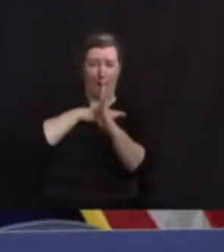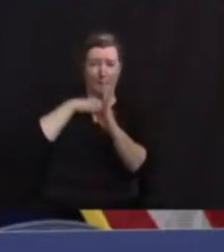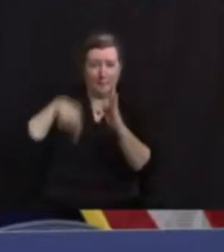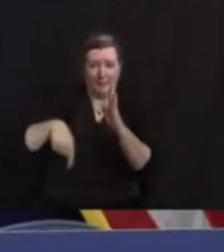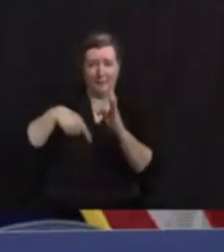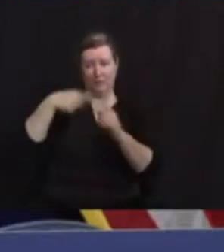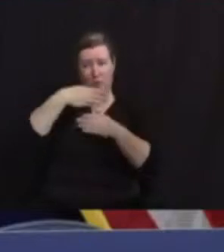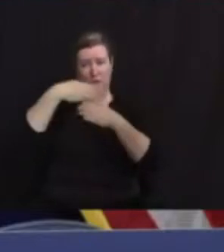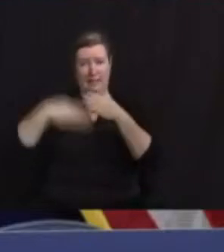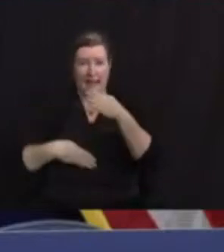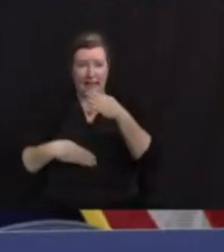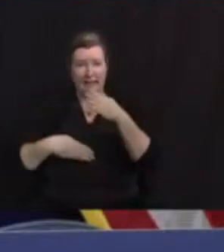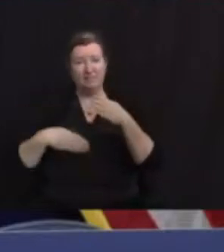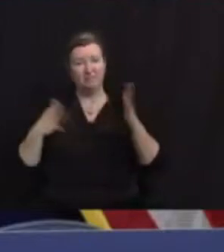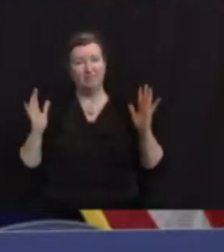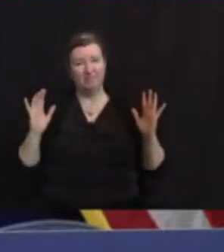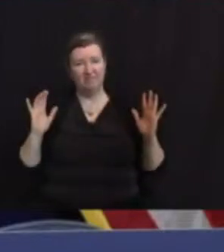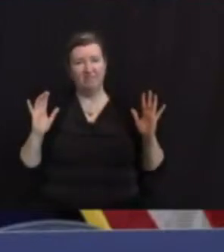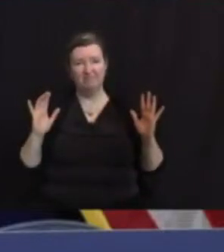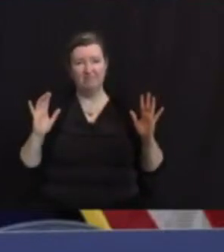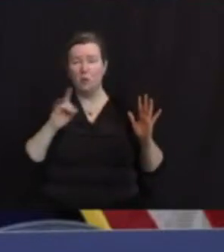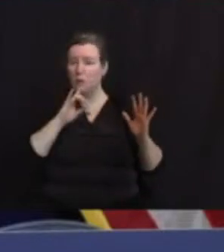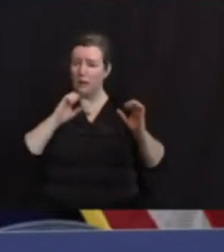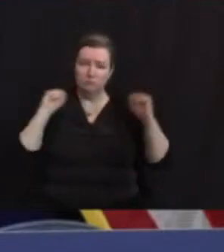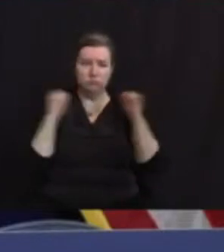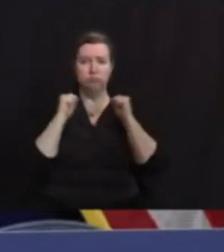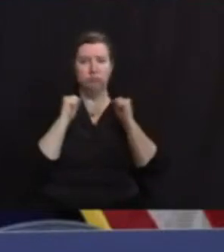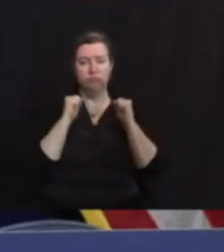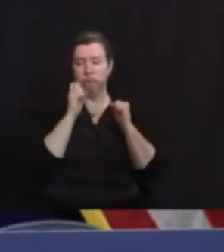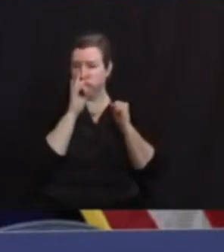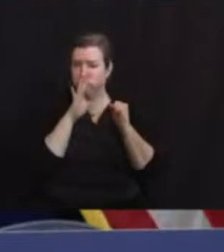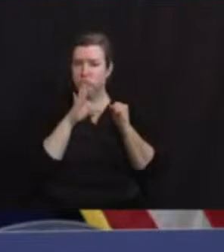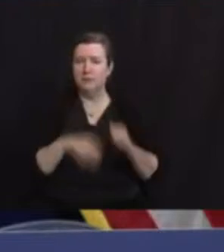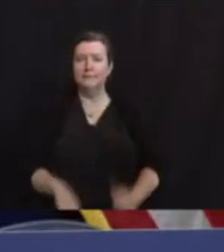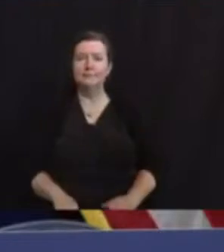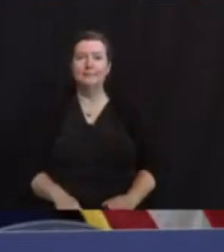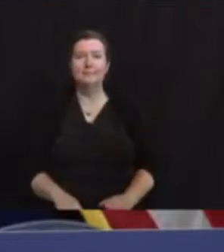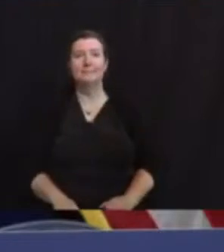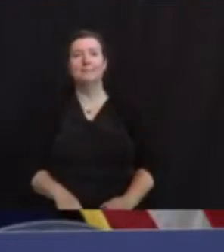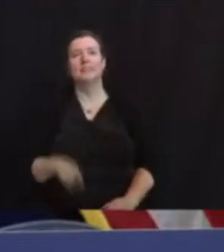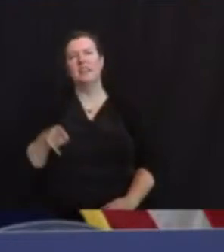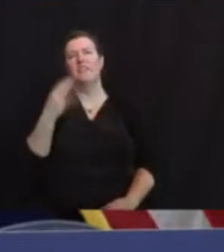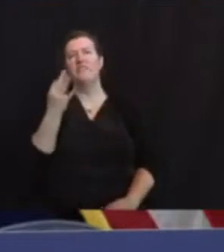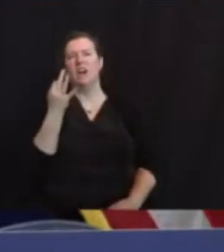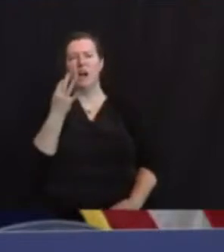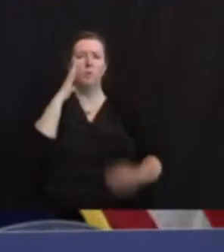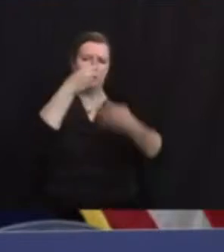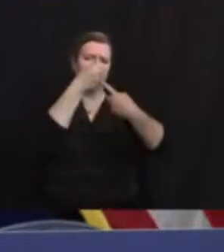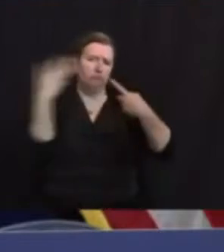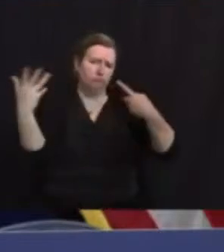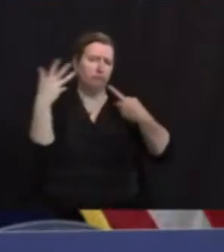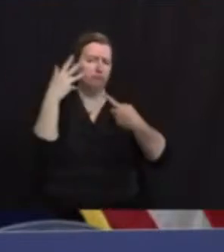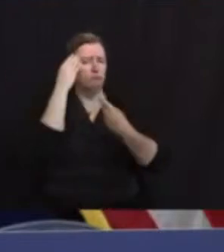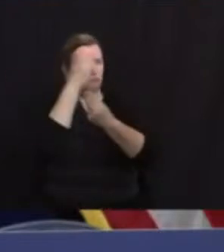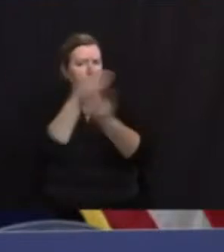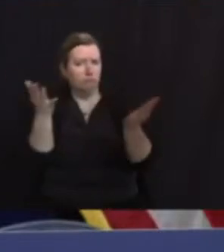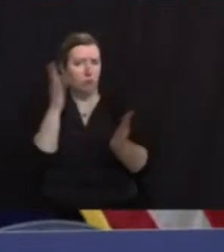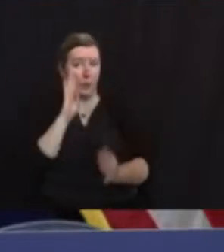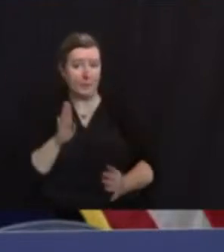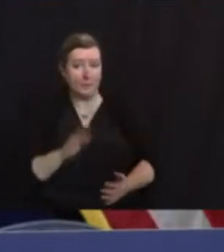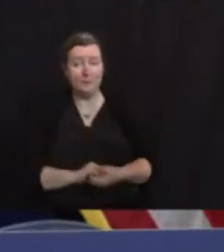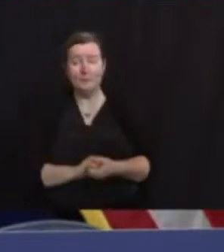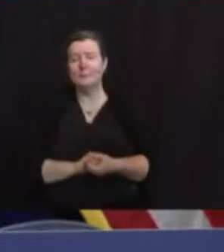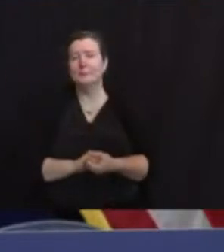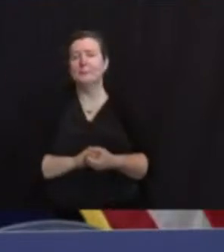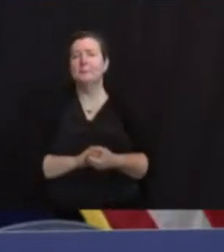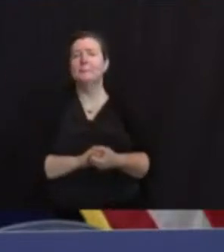in next week behind that storm. So we're keeping a close eye on that. And Friday, we should certainly have more confidence in the